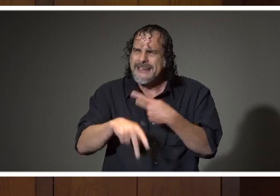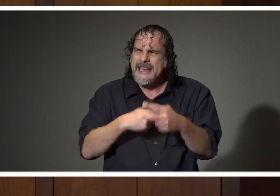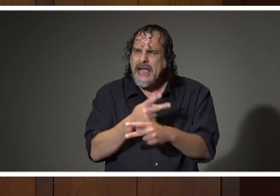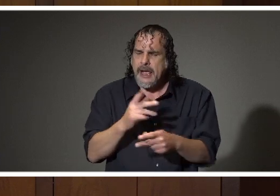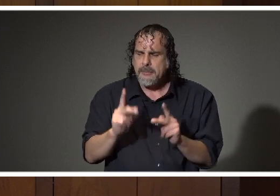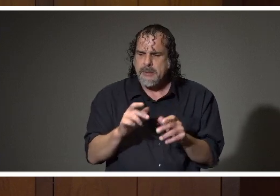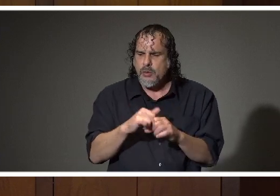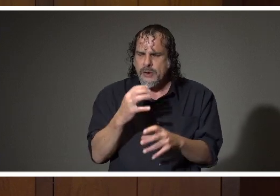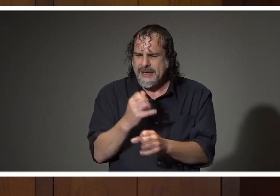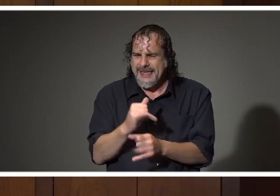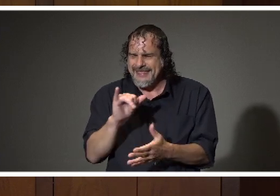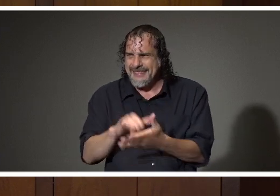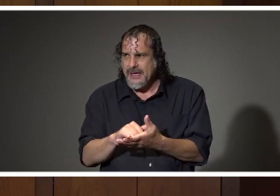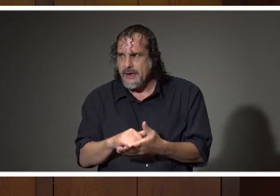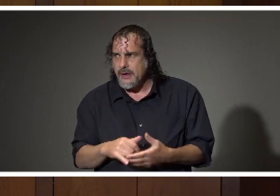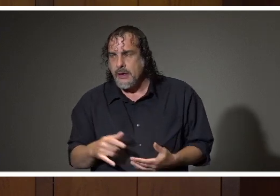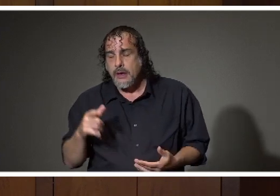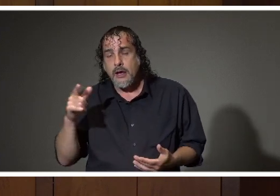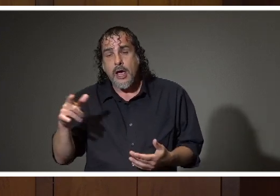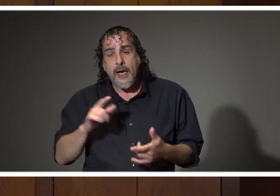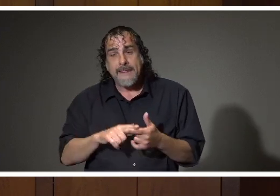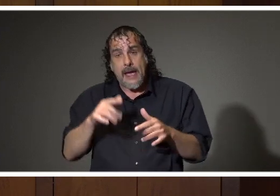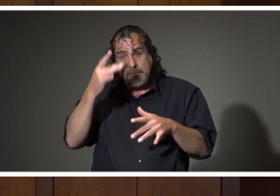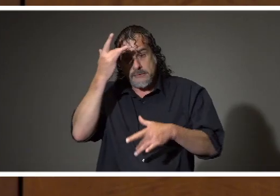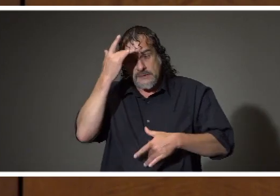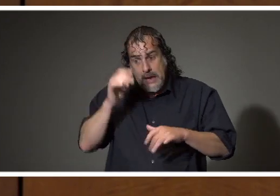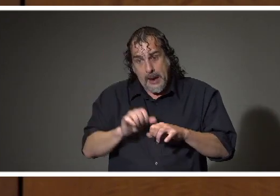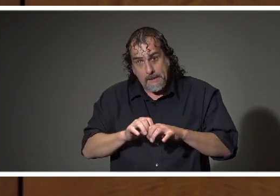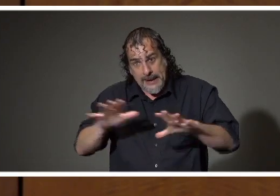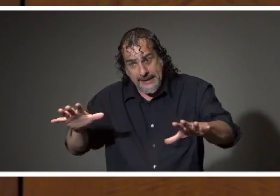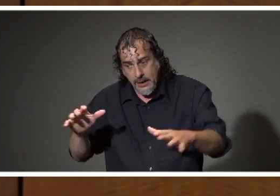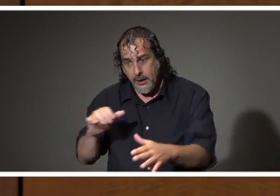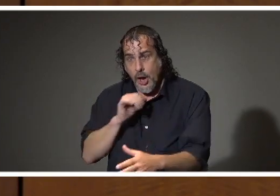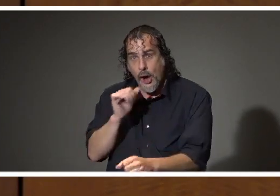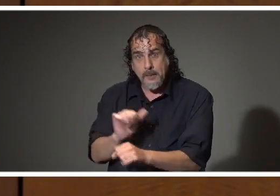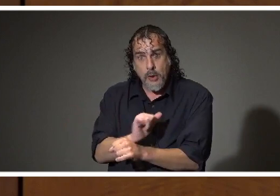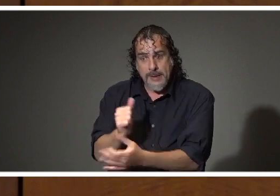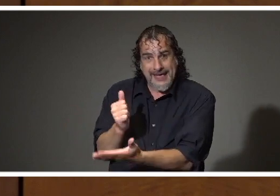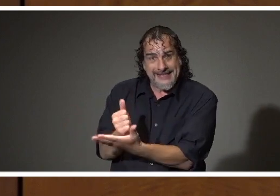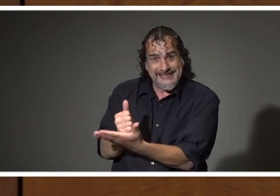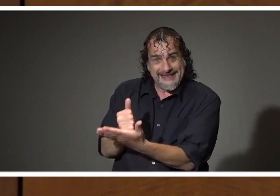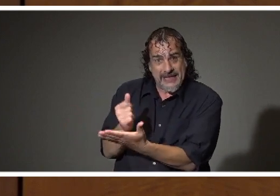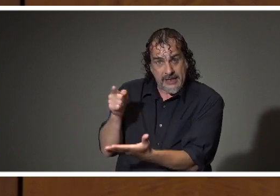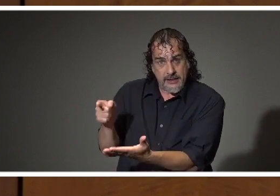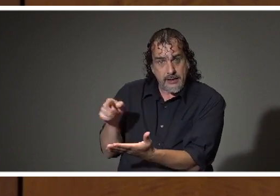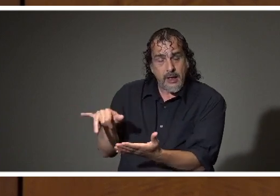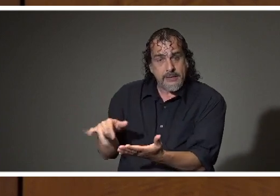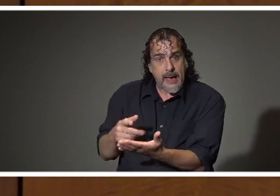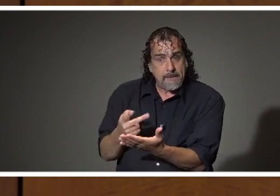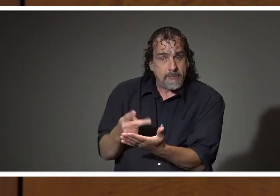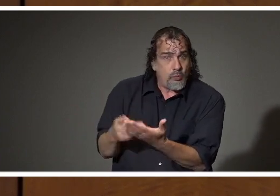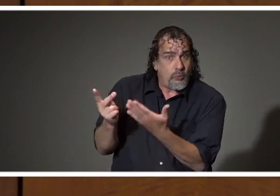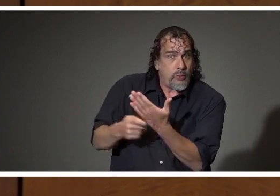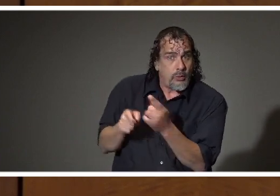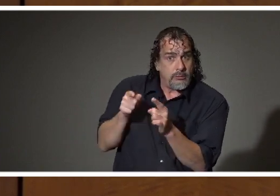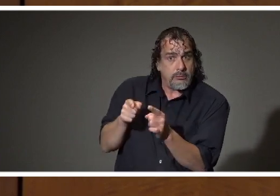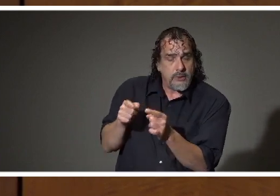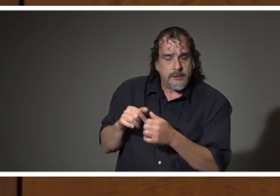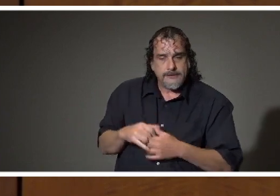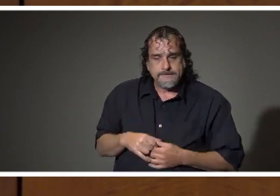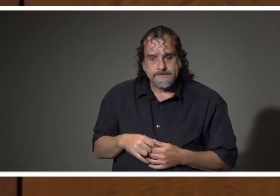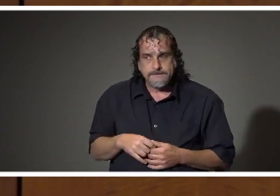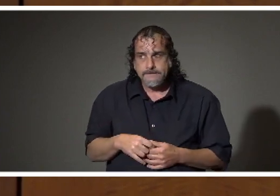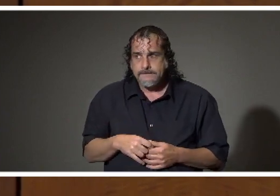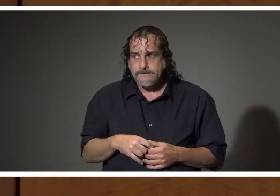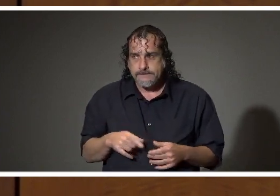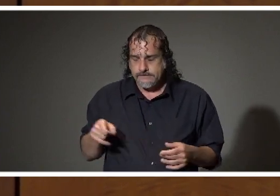to? So the Pandemic Unemployment Assistance Program, basically, and these